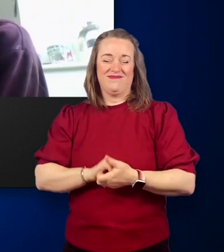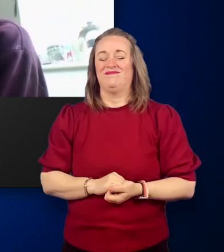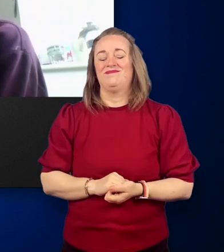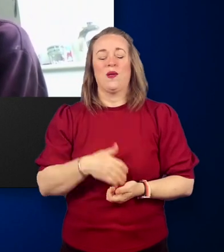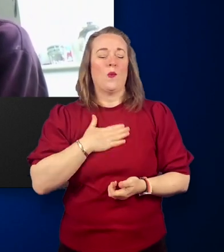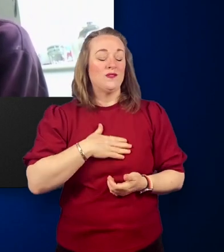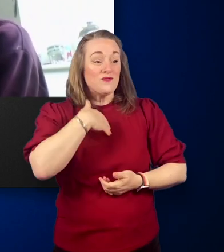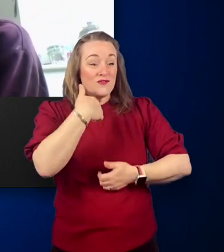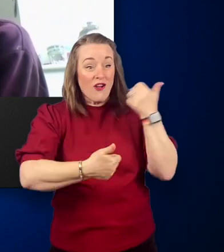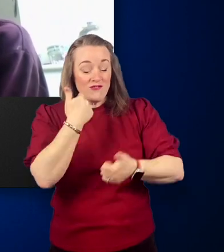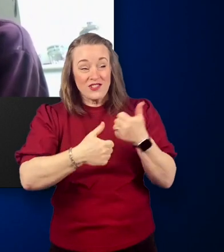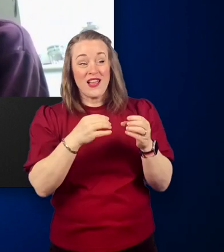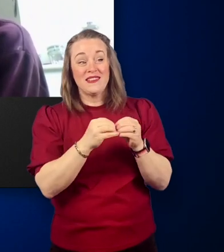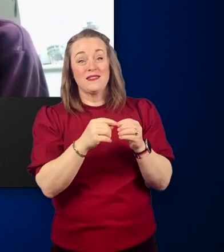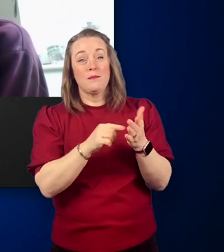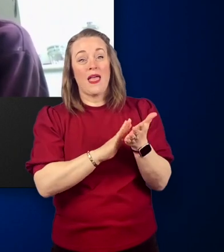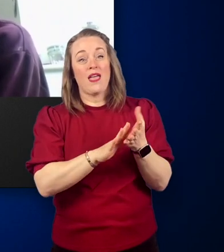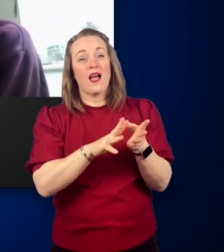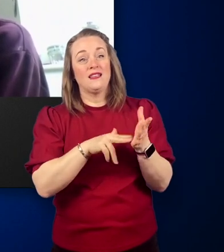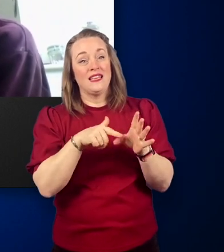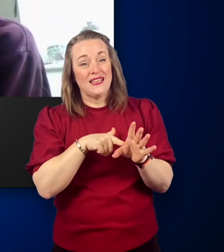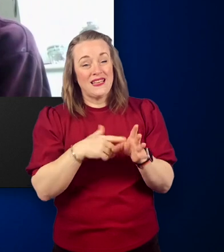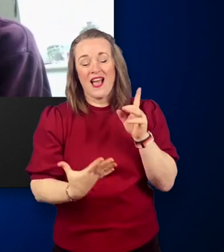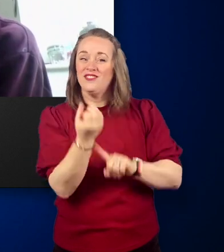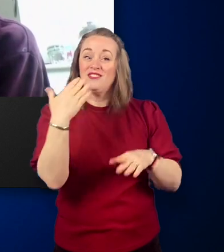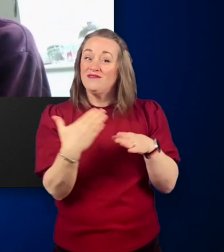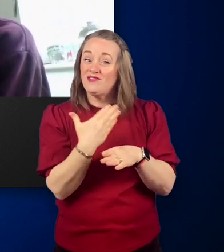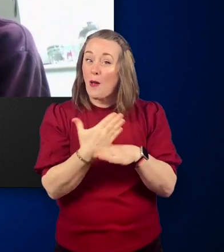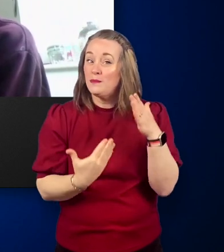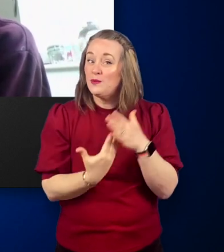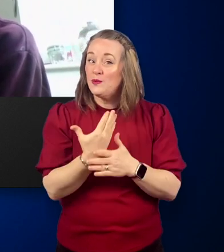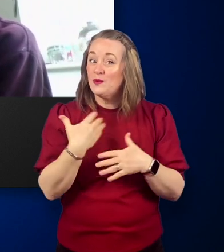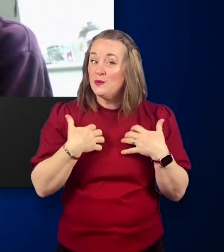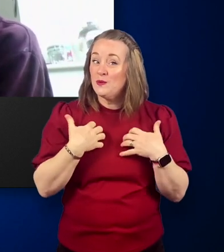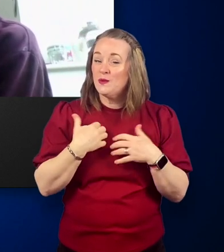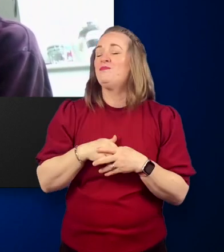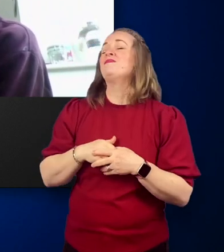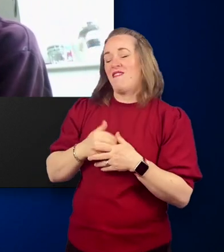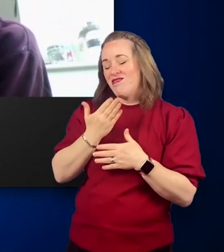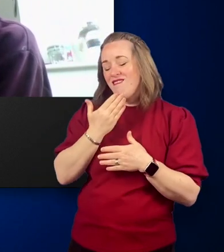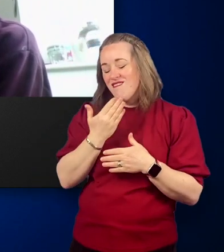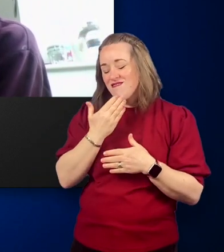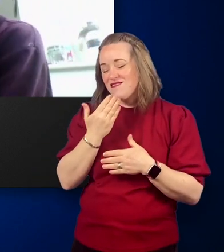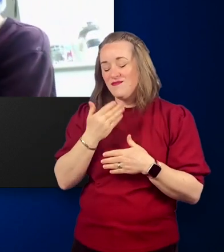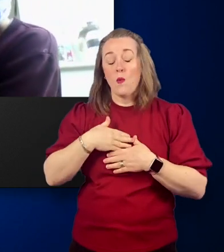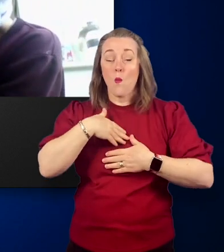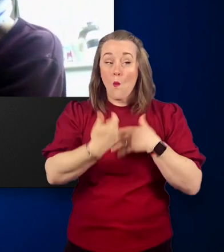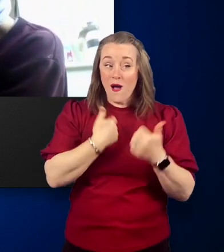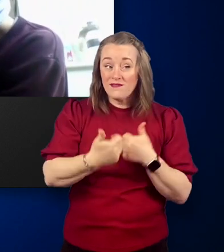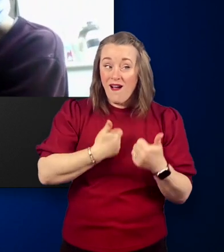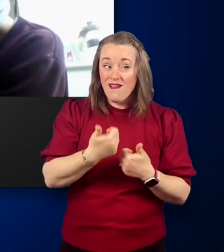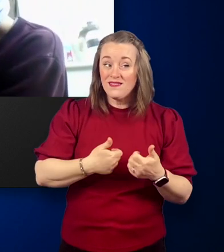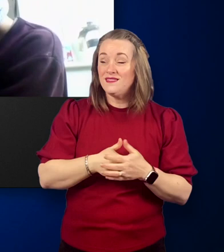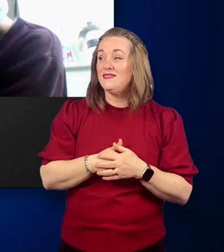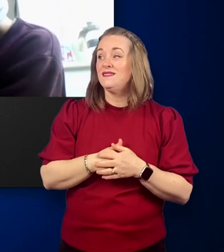congratulations on getting the job. Thank you. So yeah, well done. And can you say well done